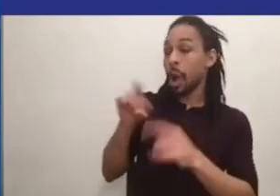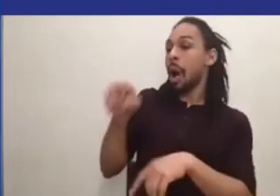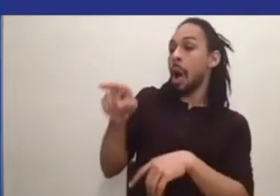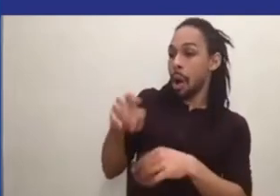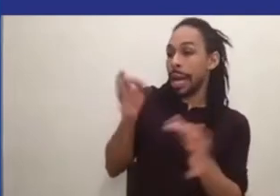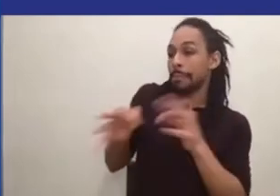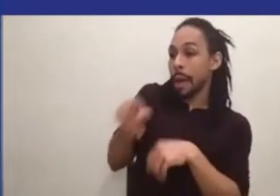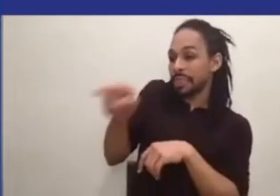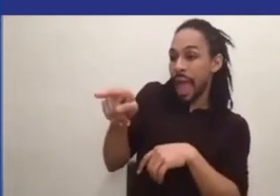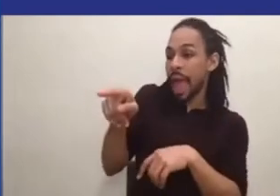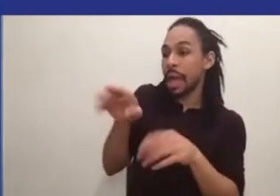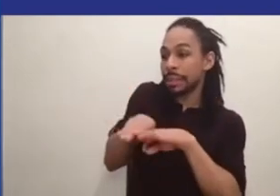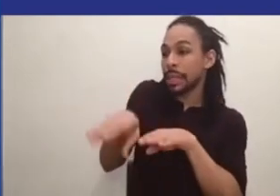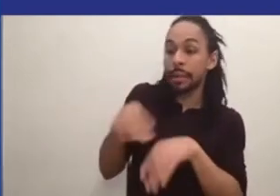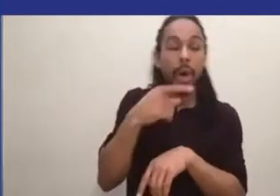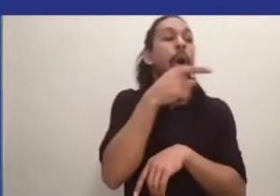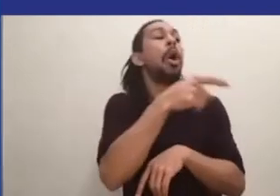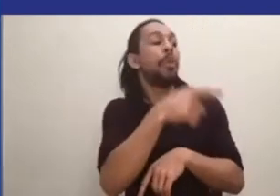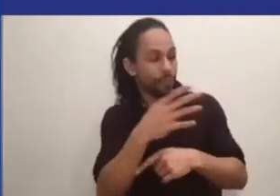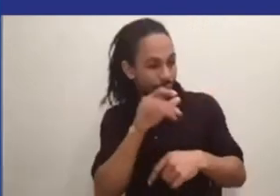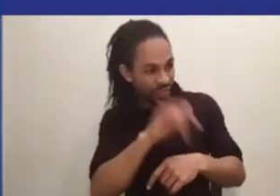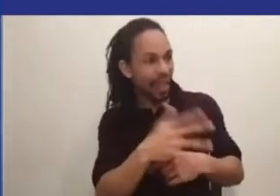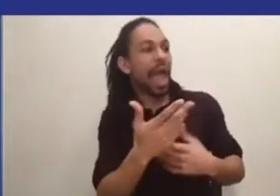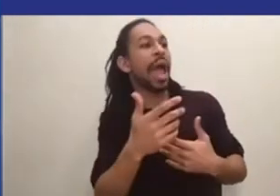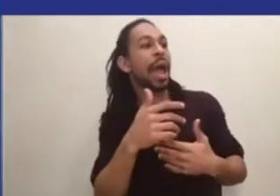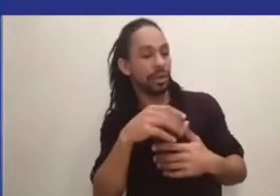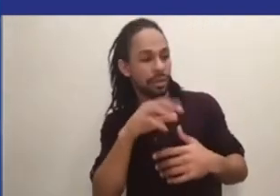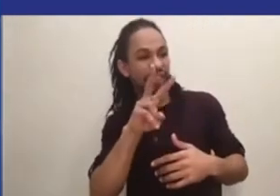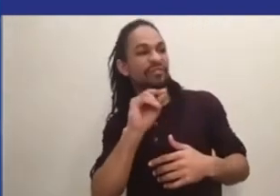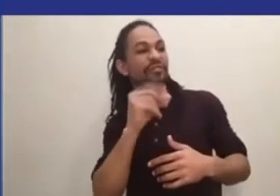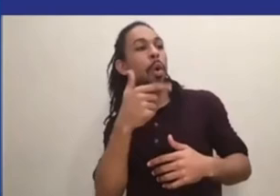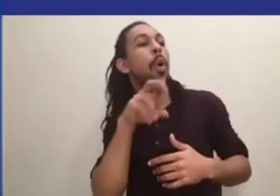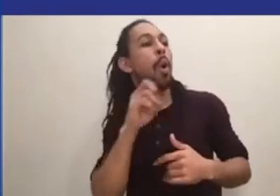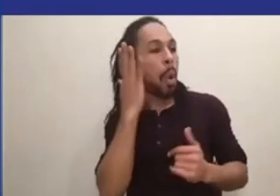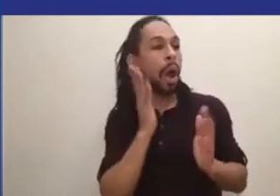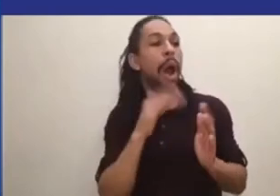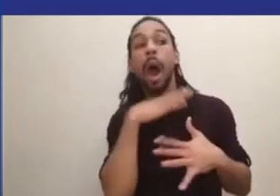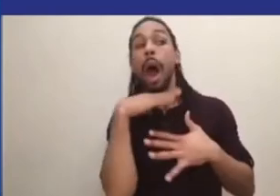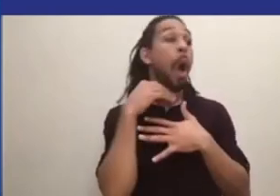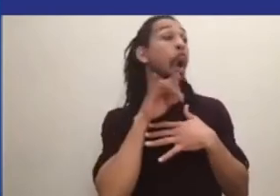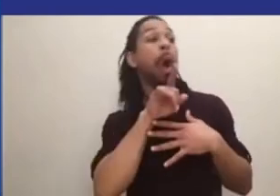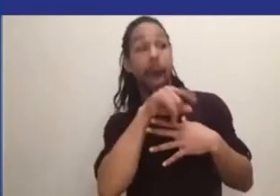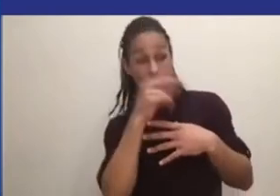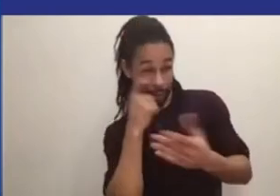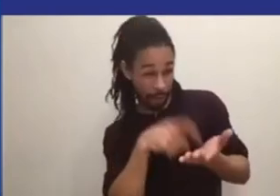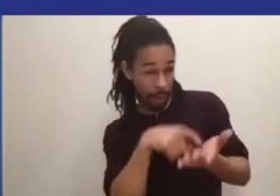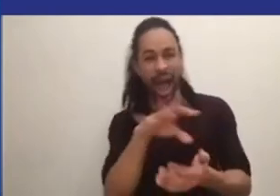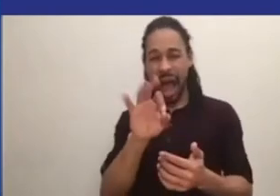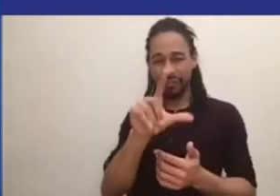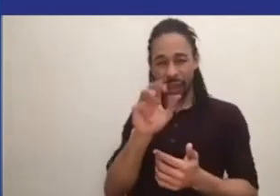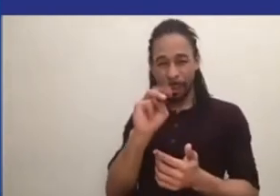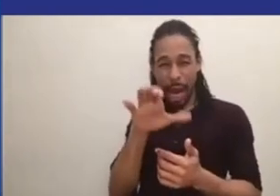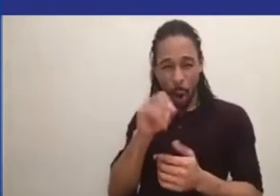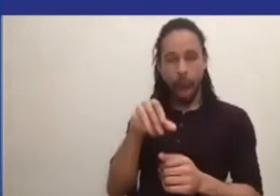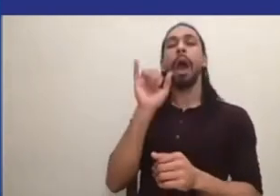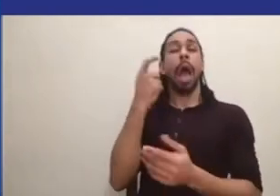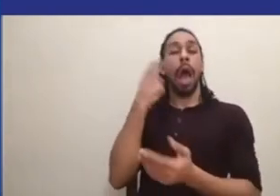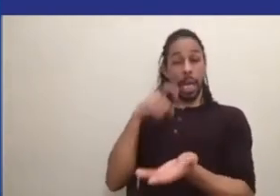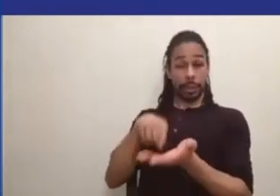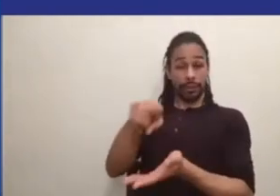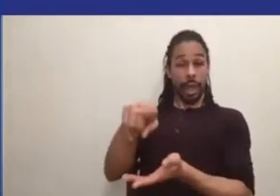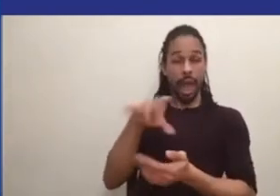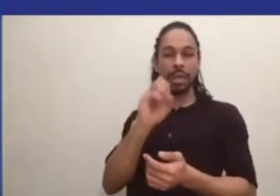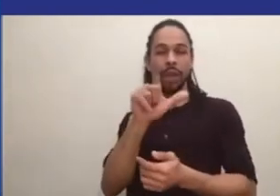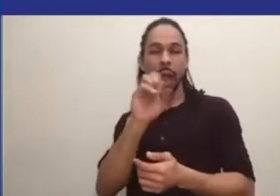some Vogue-ish kind of something happening there, there's some flamenco, there's some salsa, but all without any of the